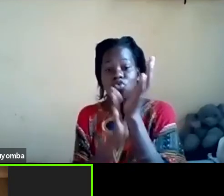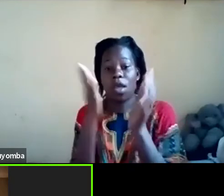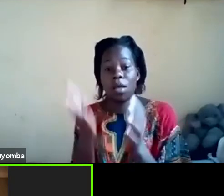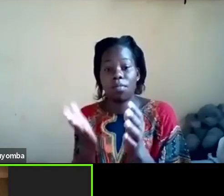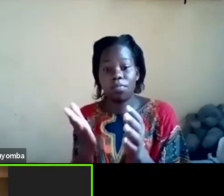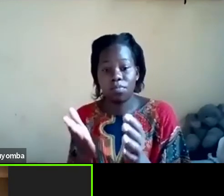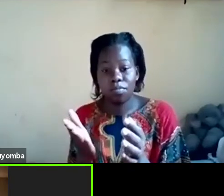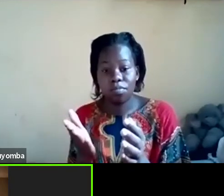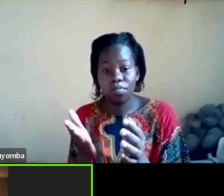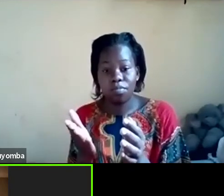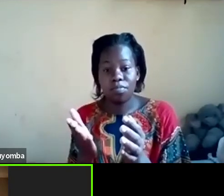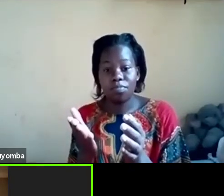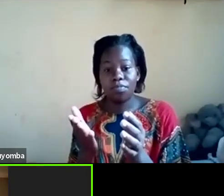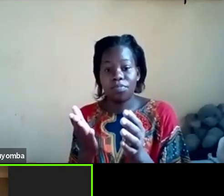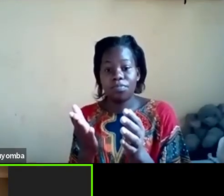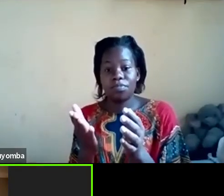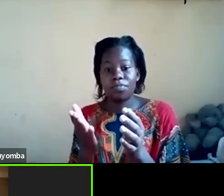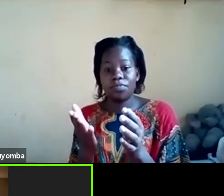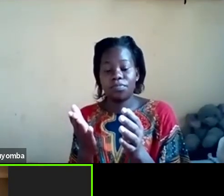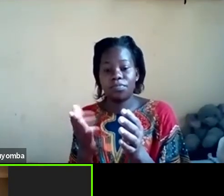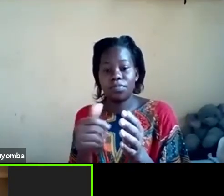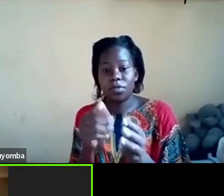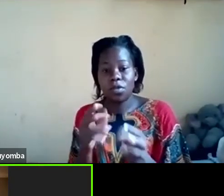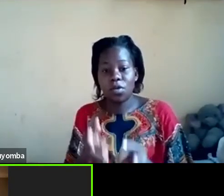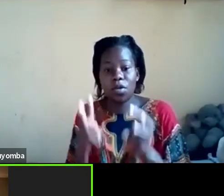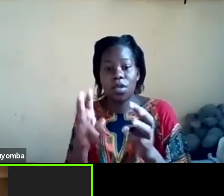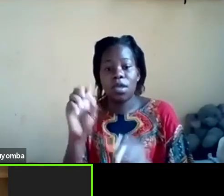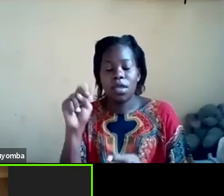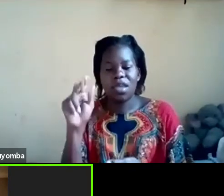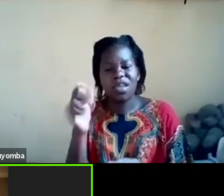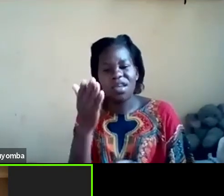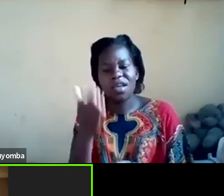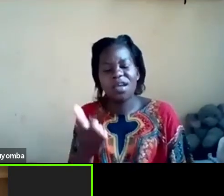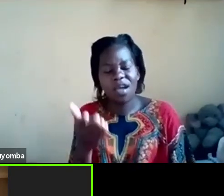renewable alternative energy. Then you also have,